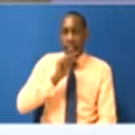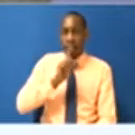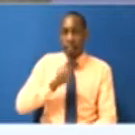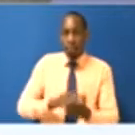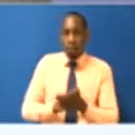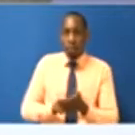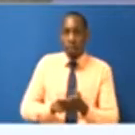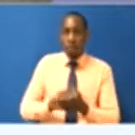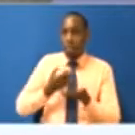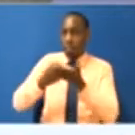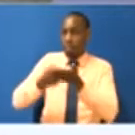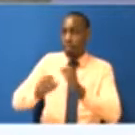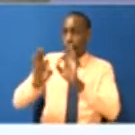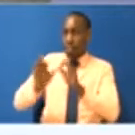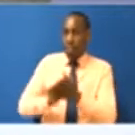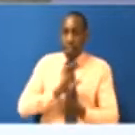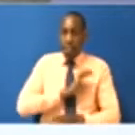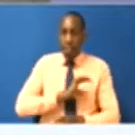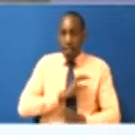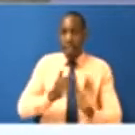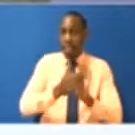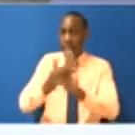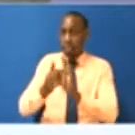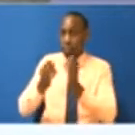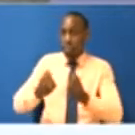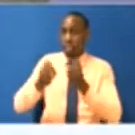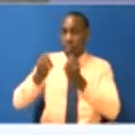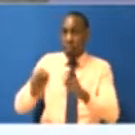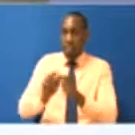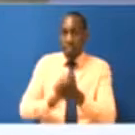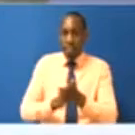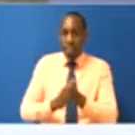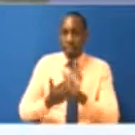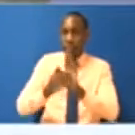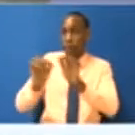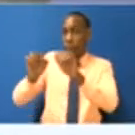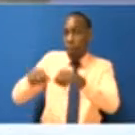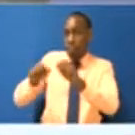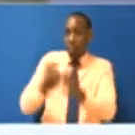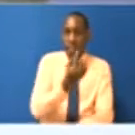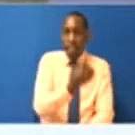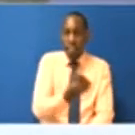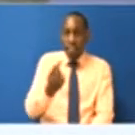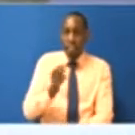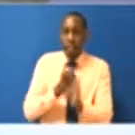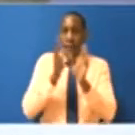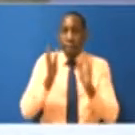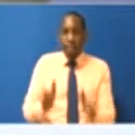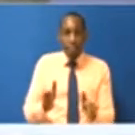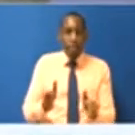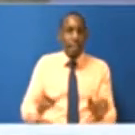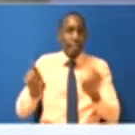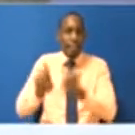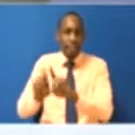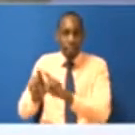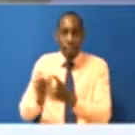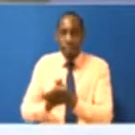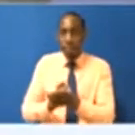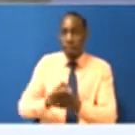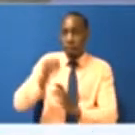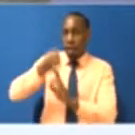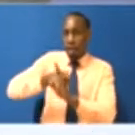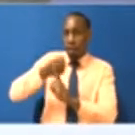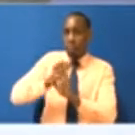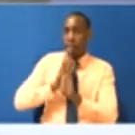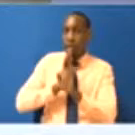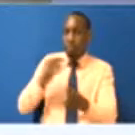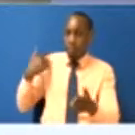an insightful debate character traits coming out strongly a peak into the capabilities of each participant and excavation of their